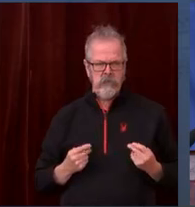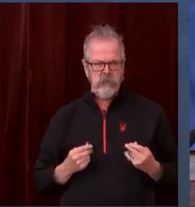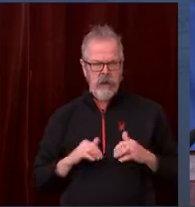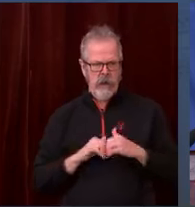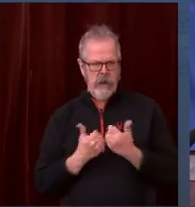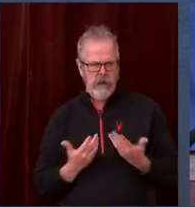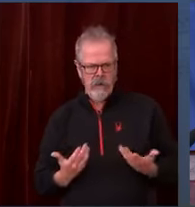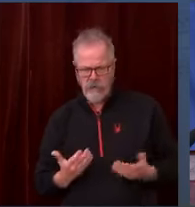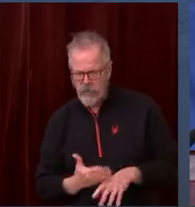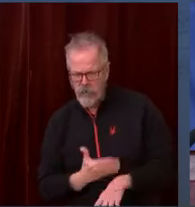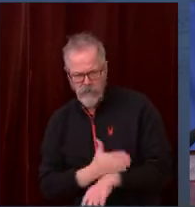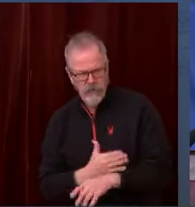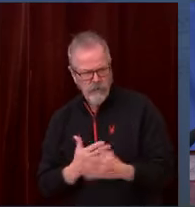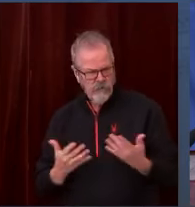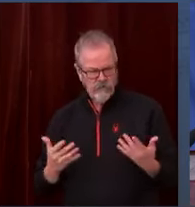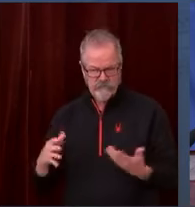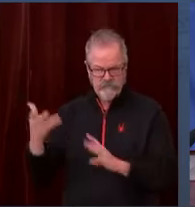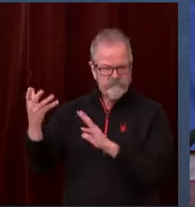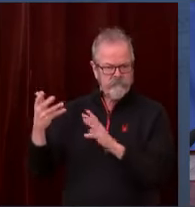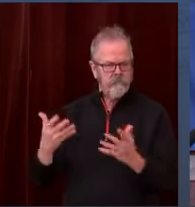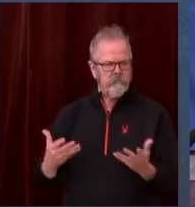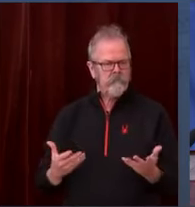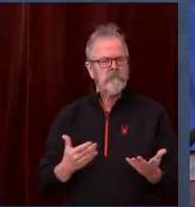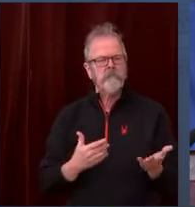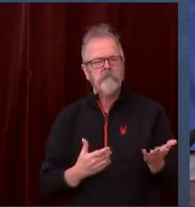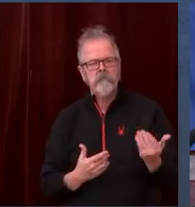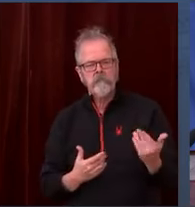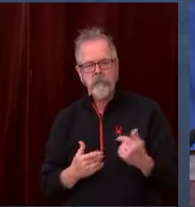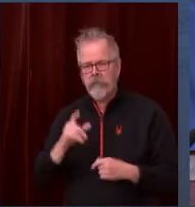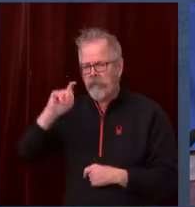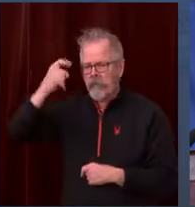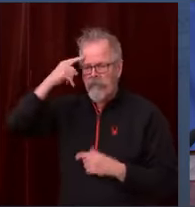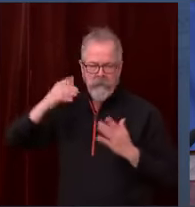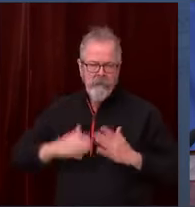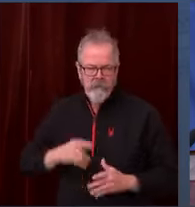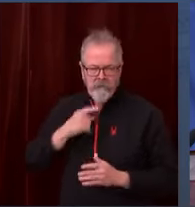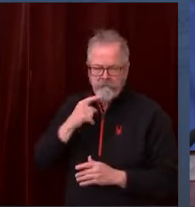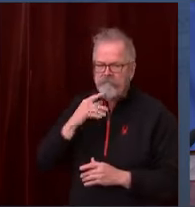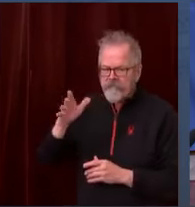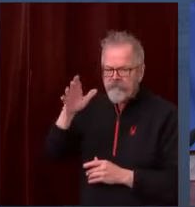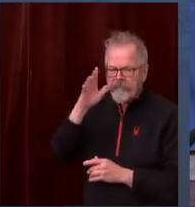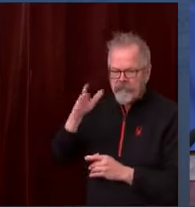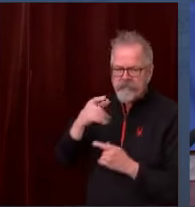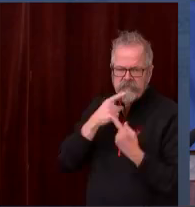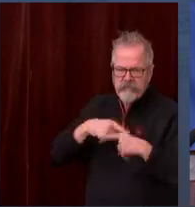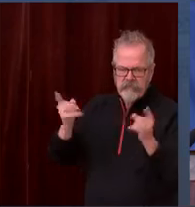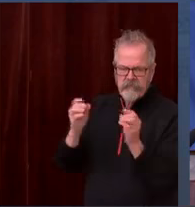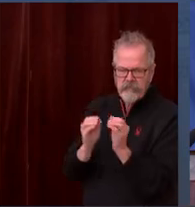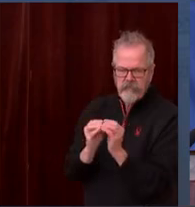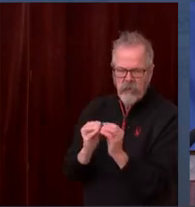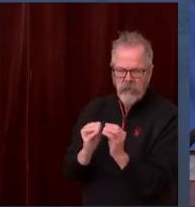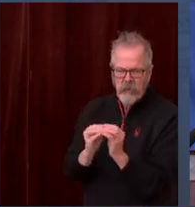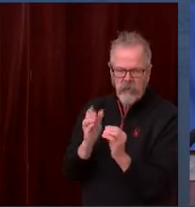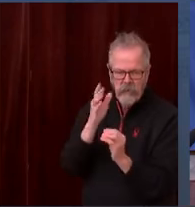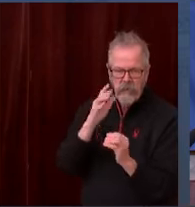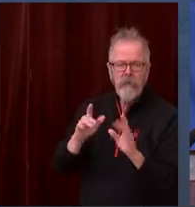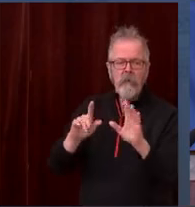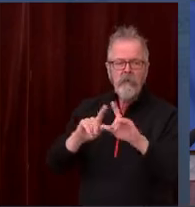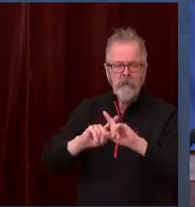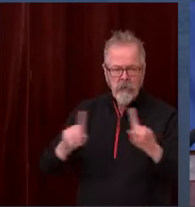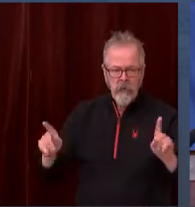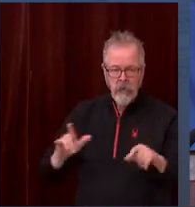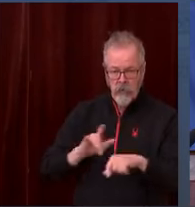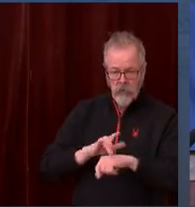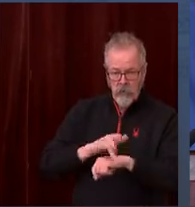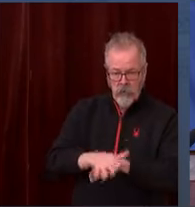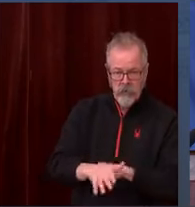education. And we'll have more to say about that as we talk about the budget. We have some things that